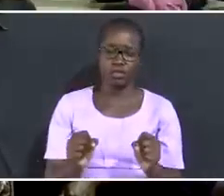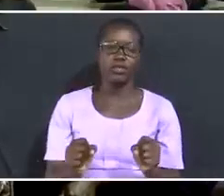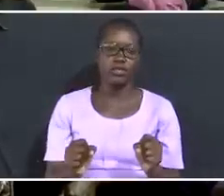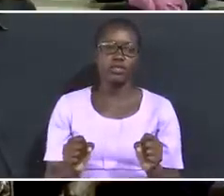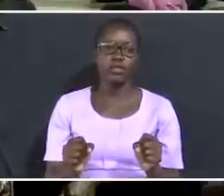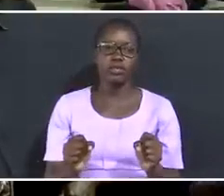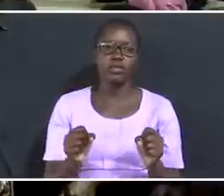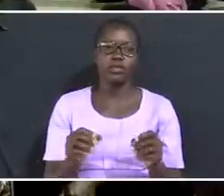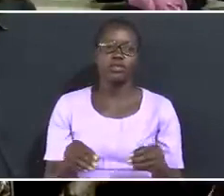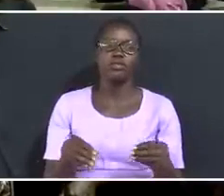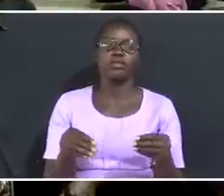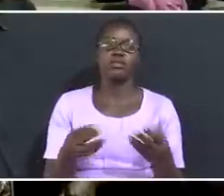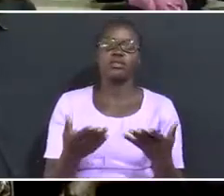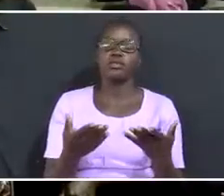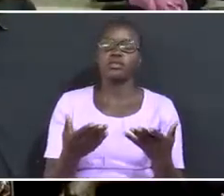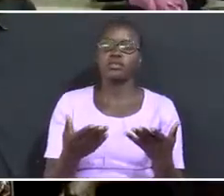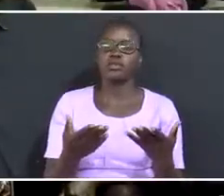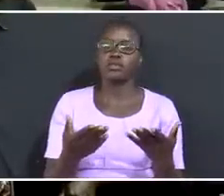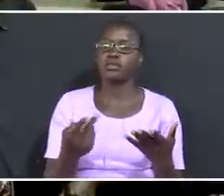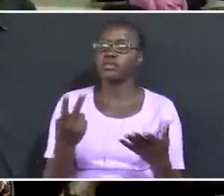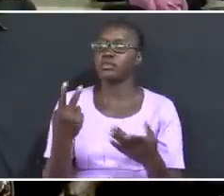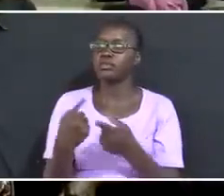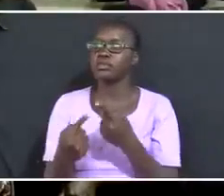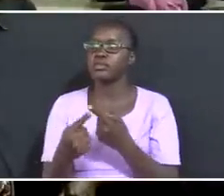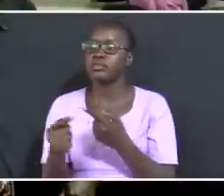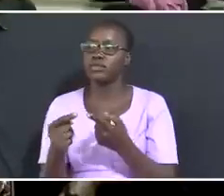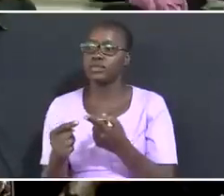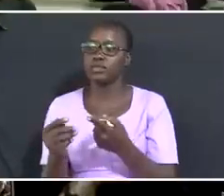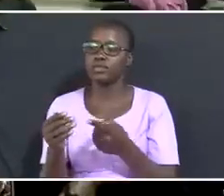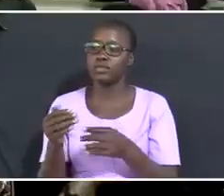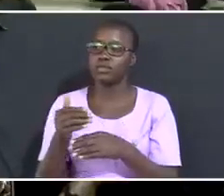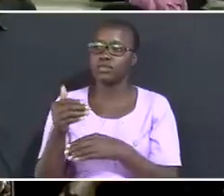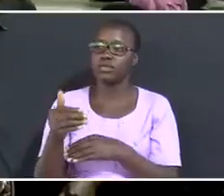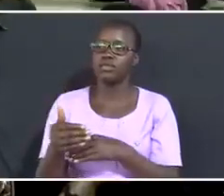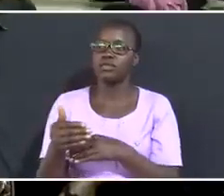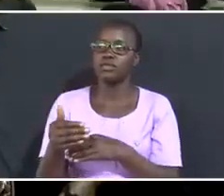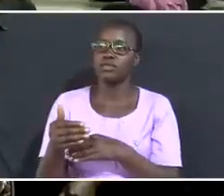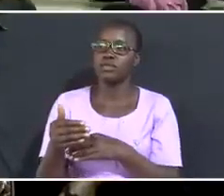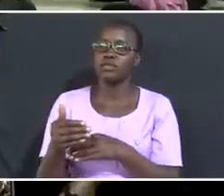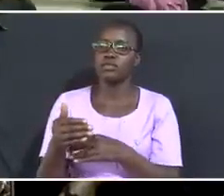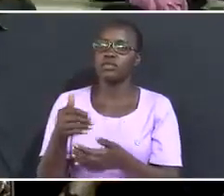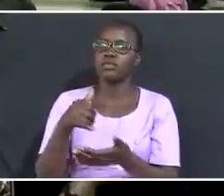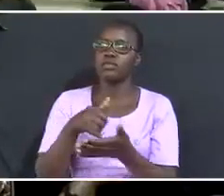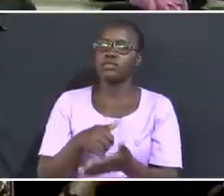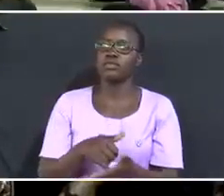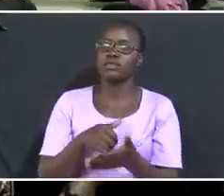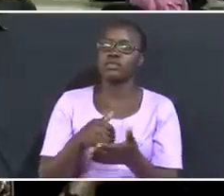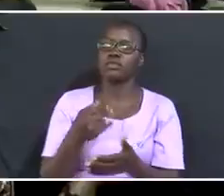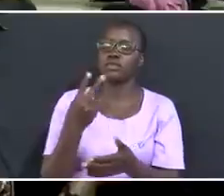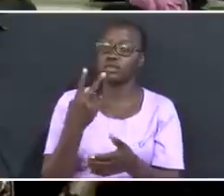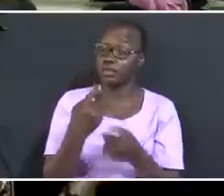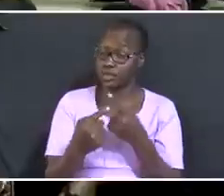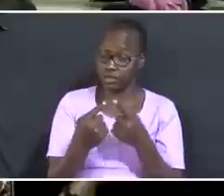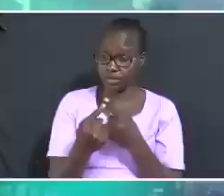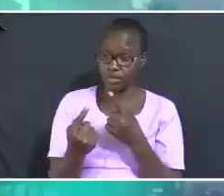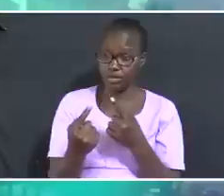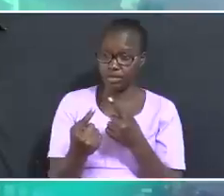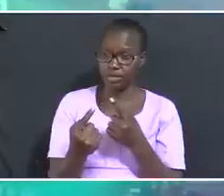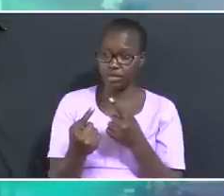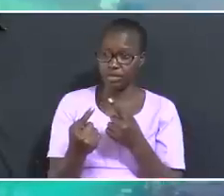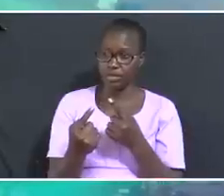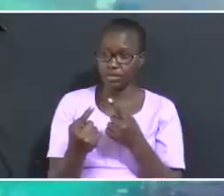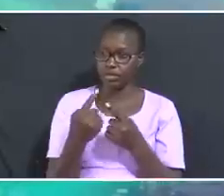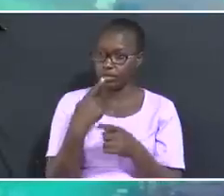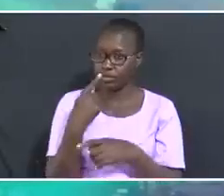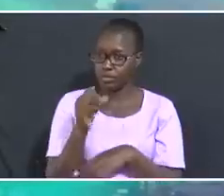and gave the new quinquennium 2 years. It ate into the quinquennium 2 years.